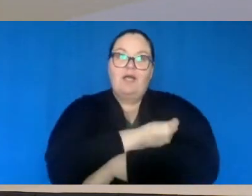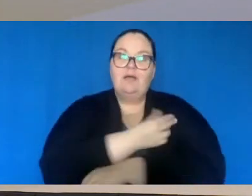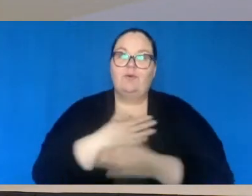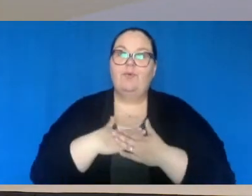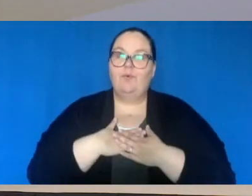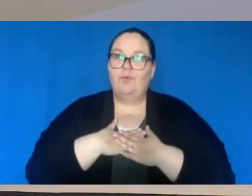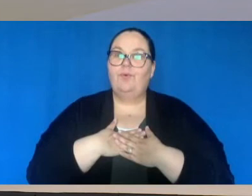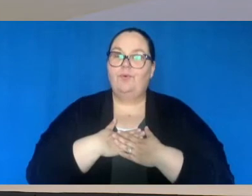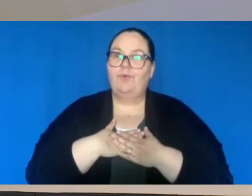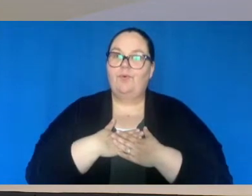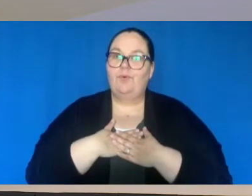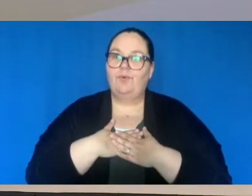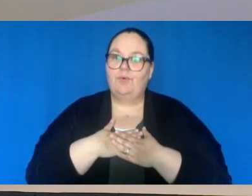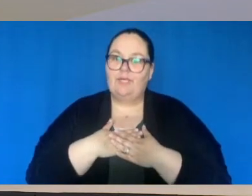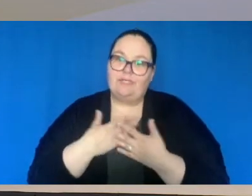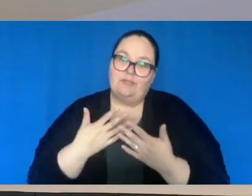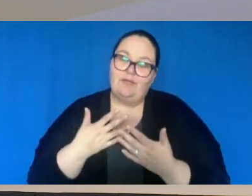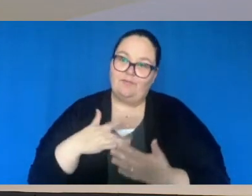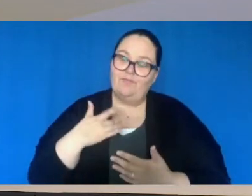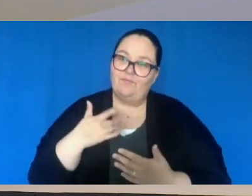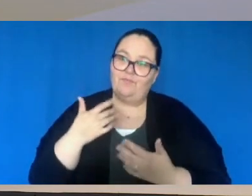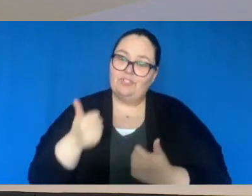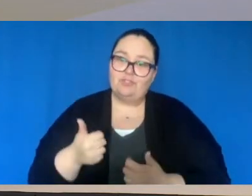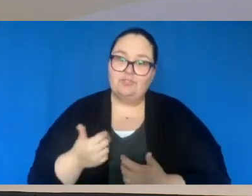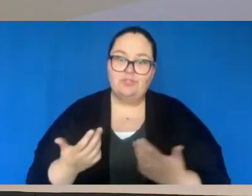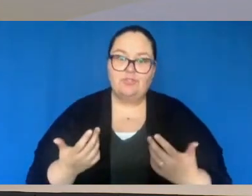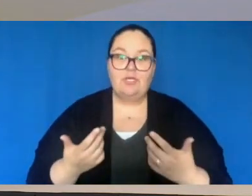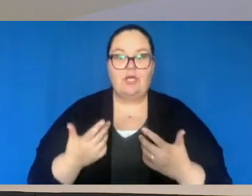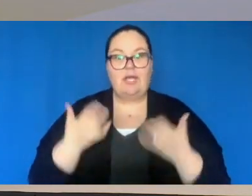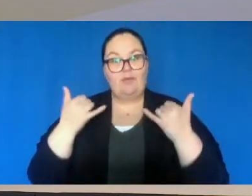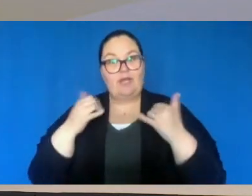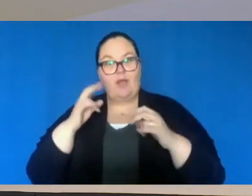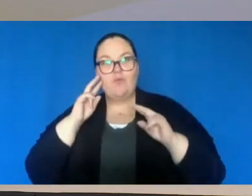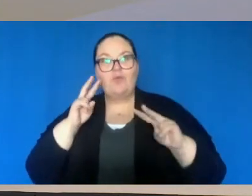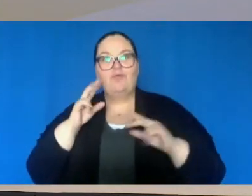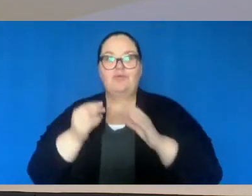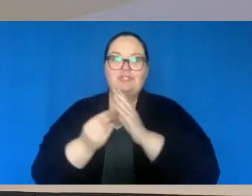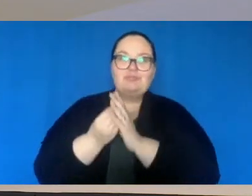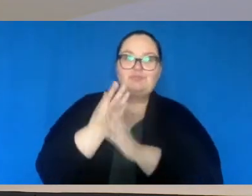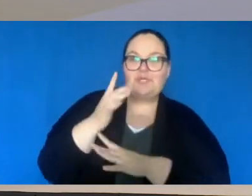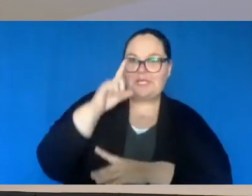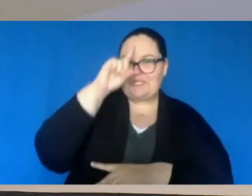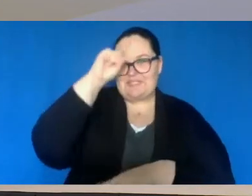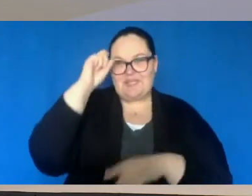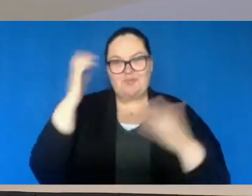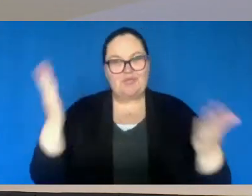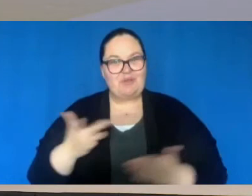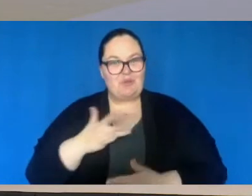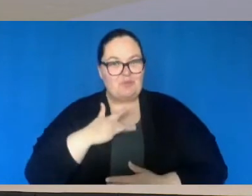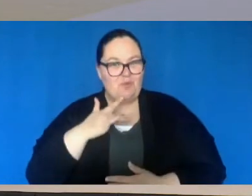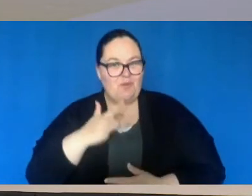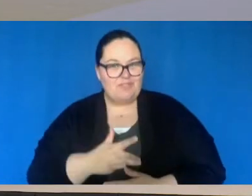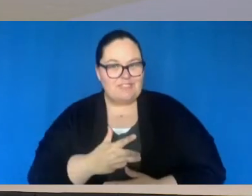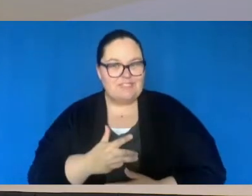Well, we look forward to spring and summer in PEI. We can be grateful that we are able to do most of our